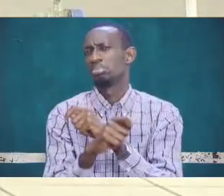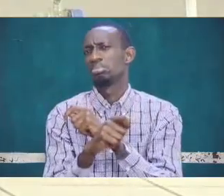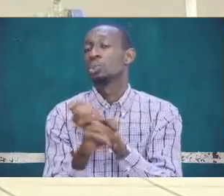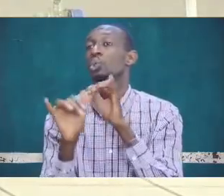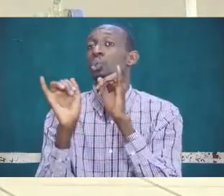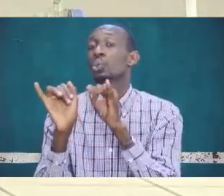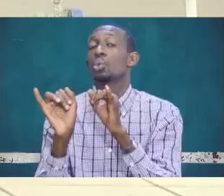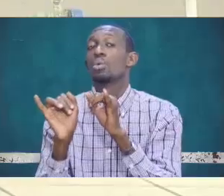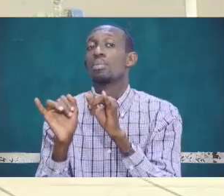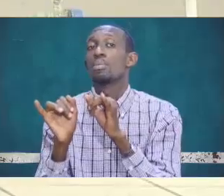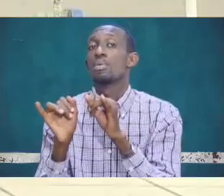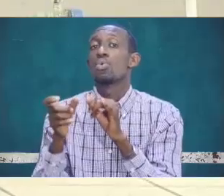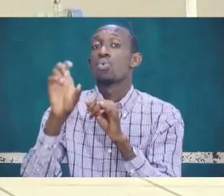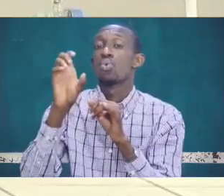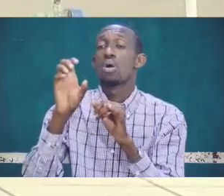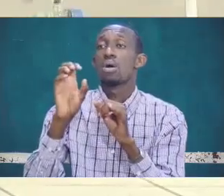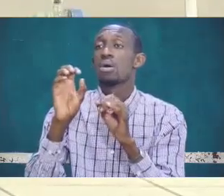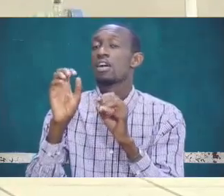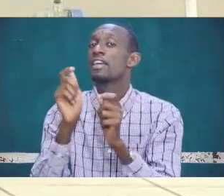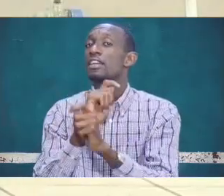but changes directly from solid